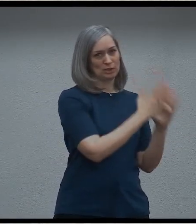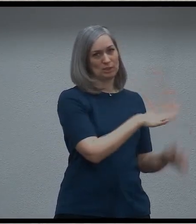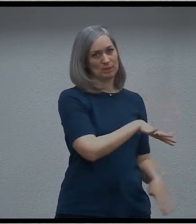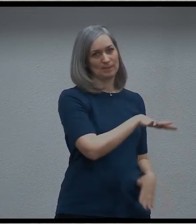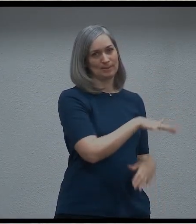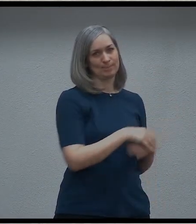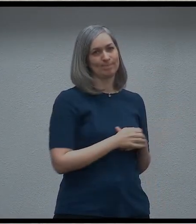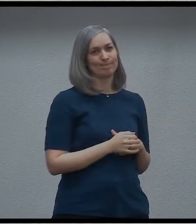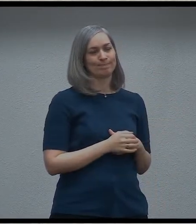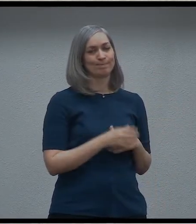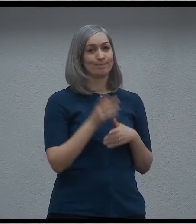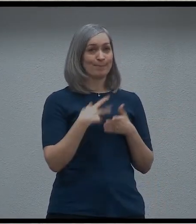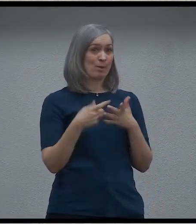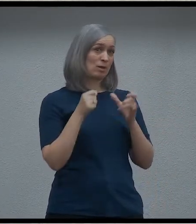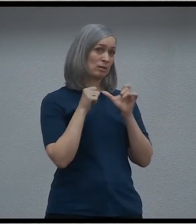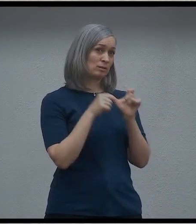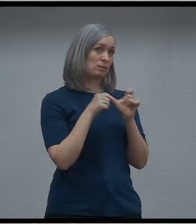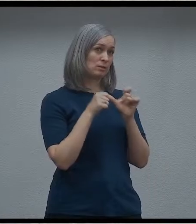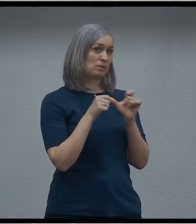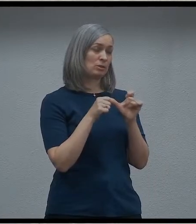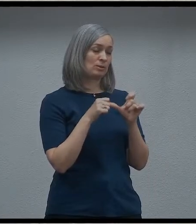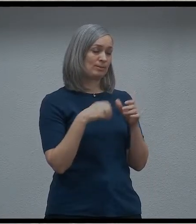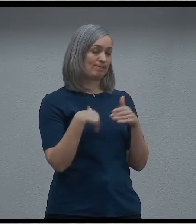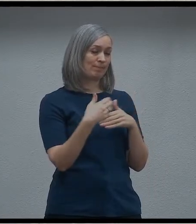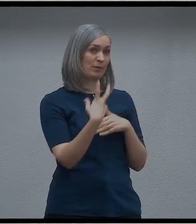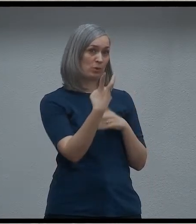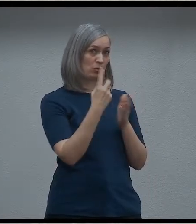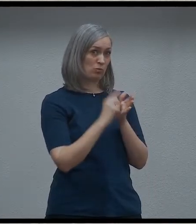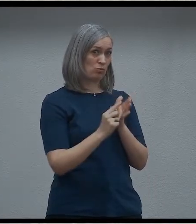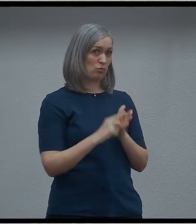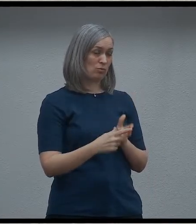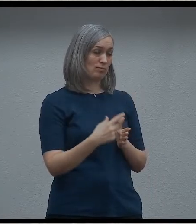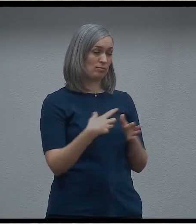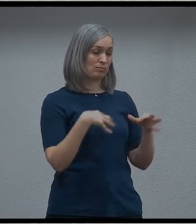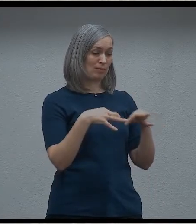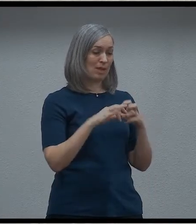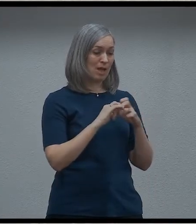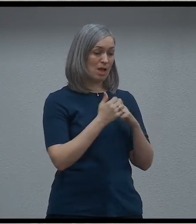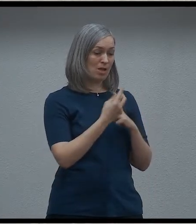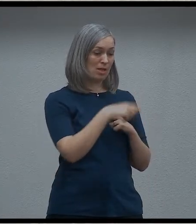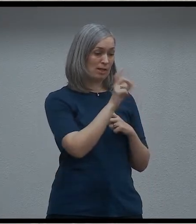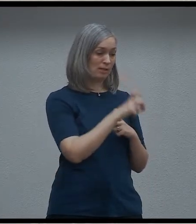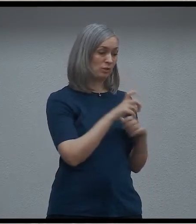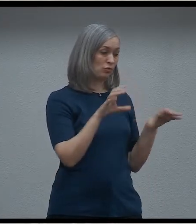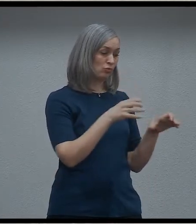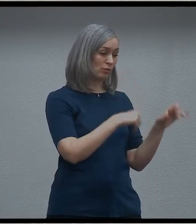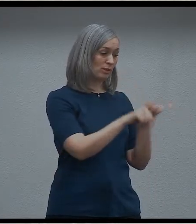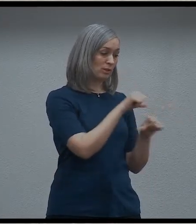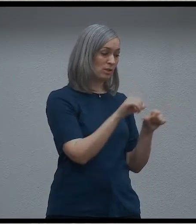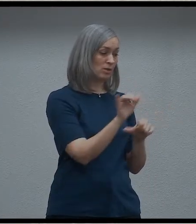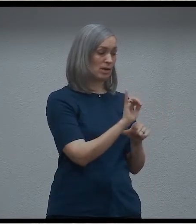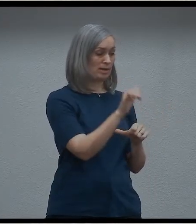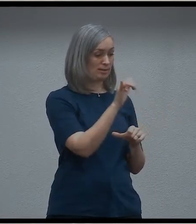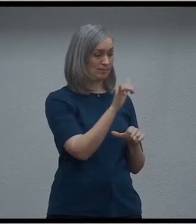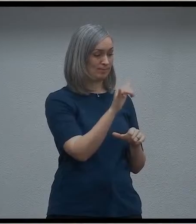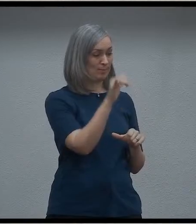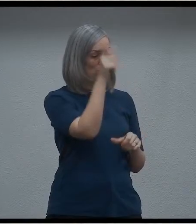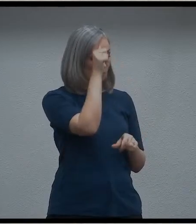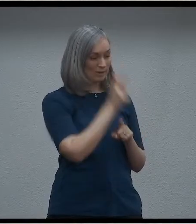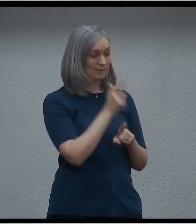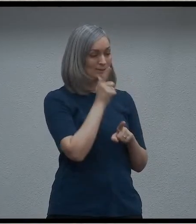And well, Paul is going to continue in the next two verses by telling them how to treat each other as their fellow brothers and sisters in